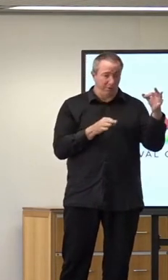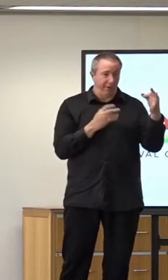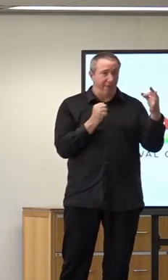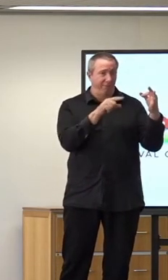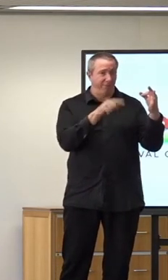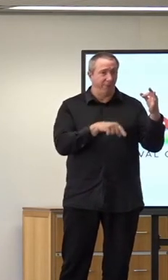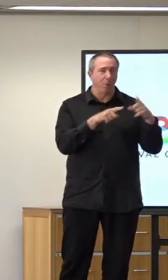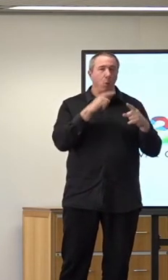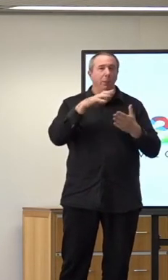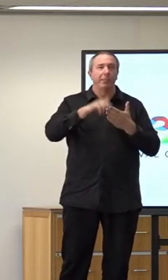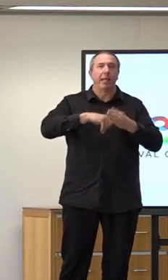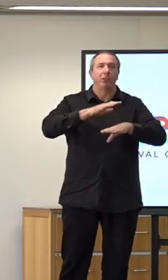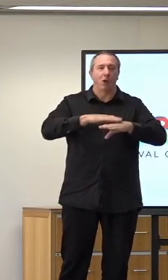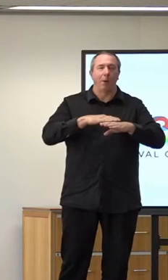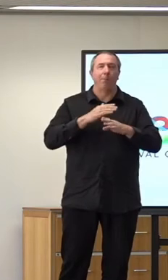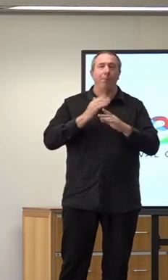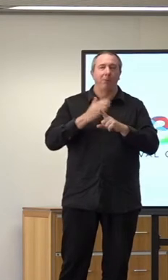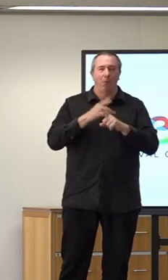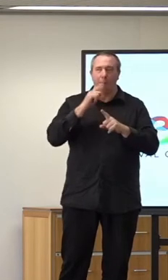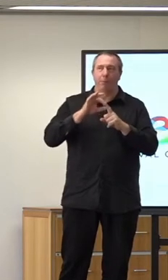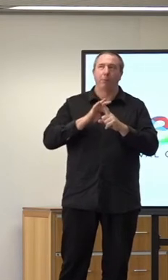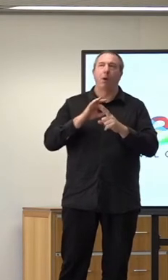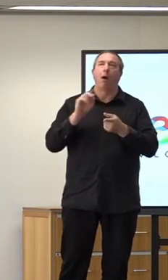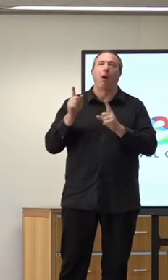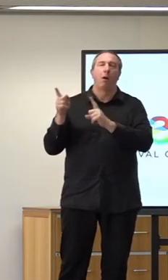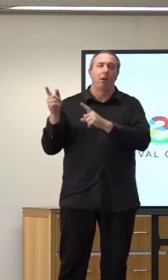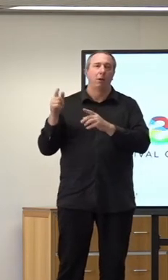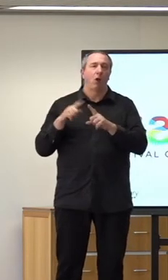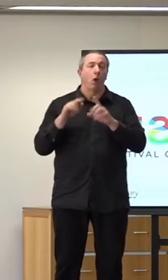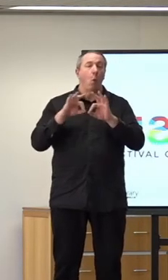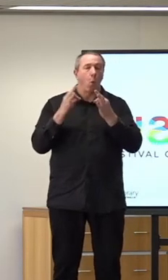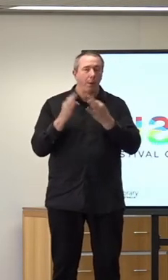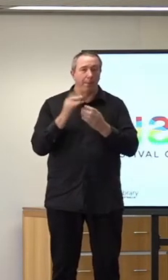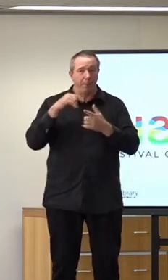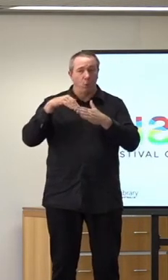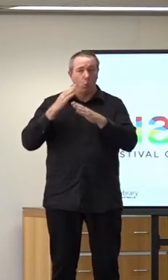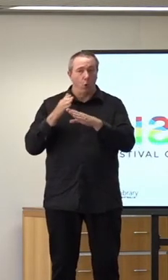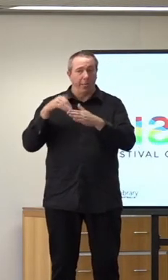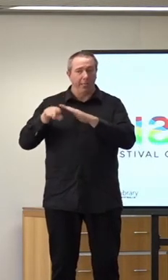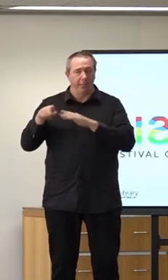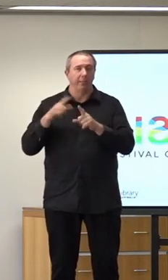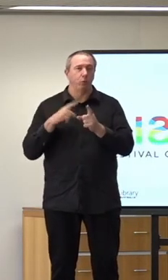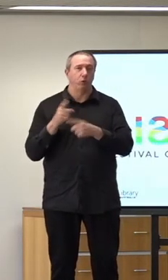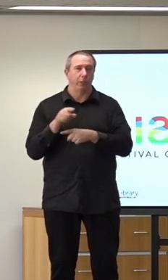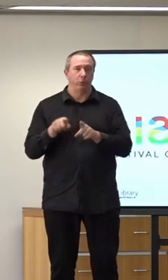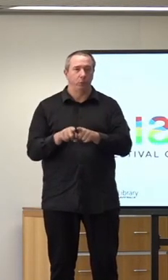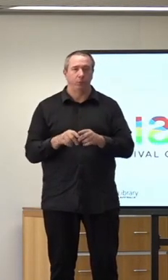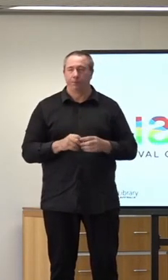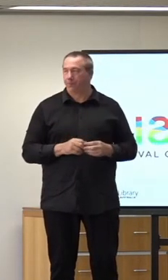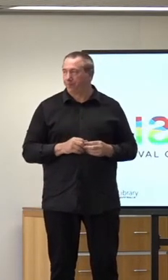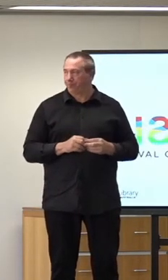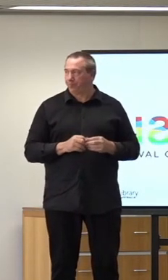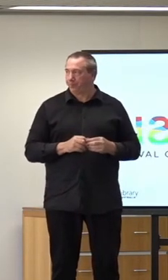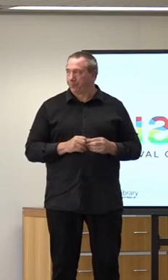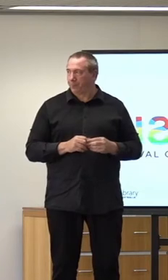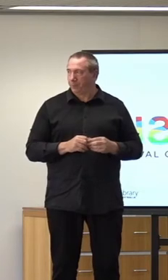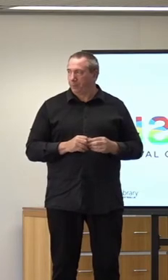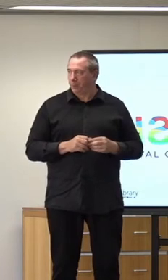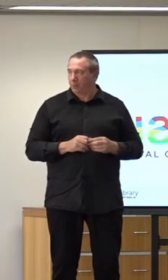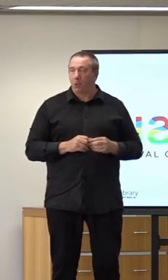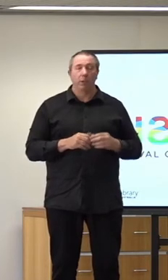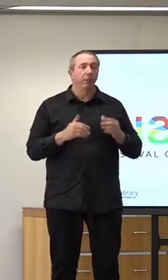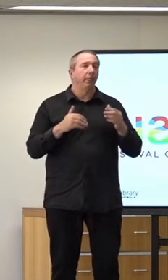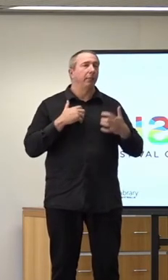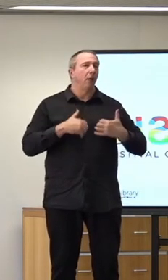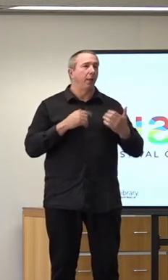a long time, and it is from the people within the organisations that has to change. And I think the exciting thing about the here and now, and whether